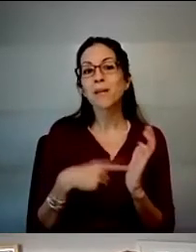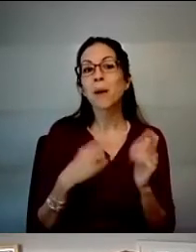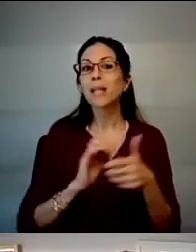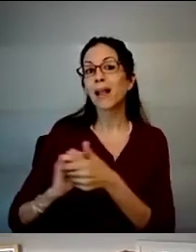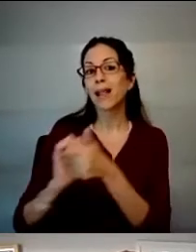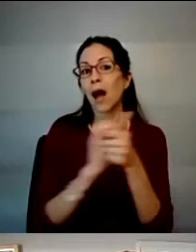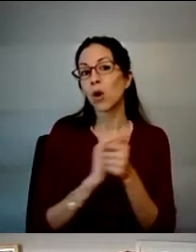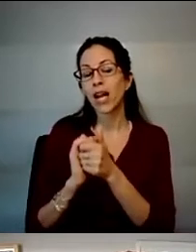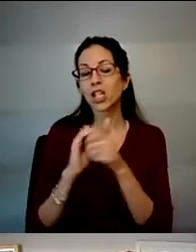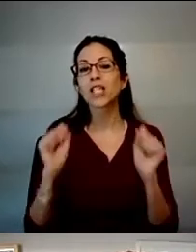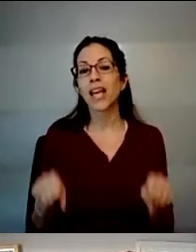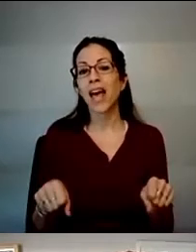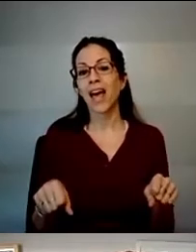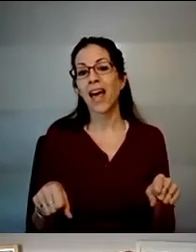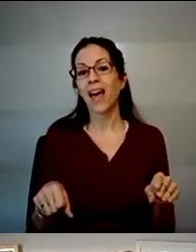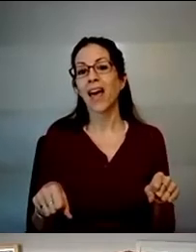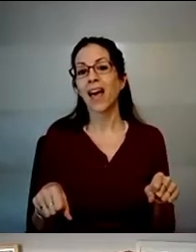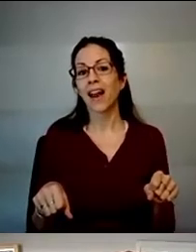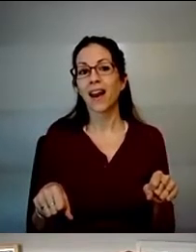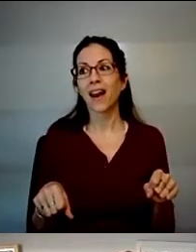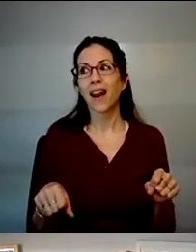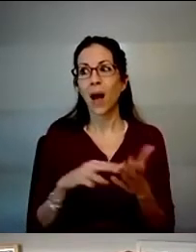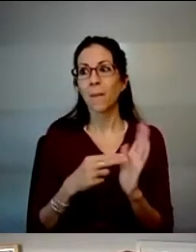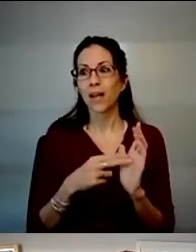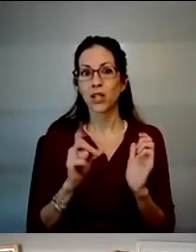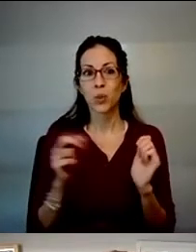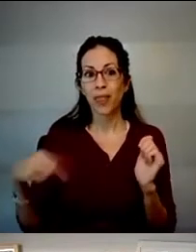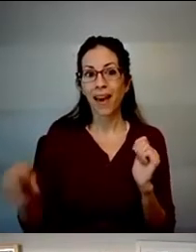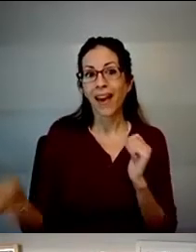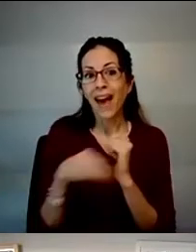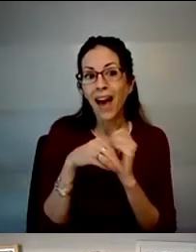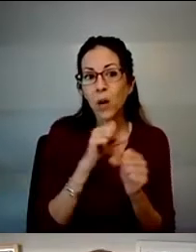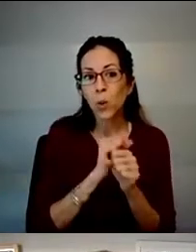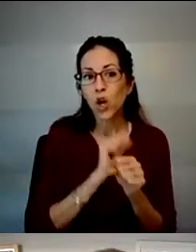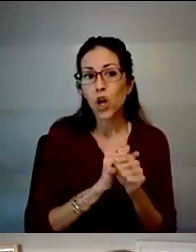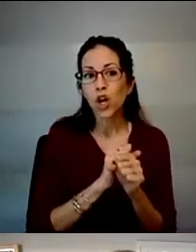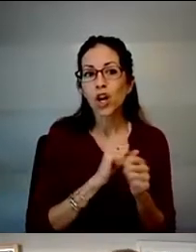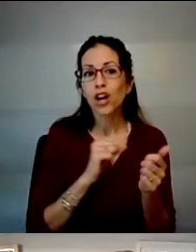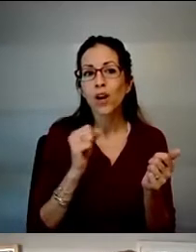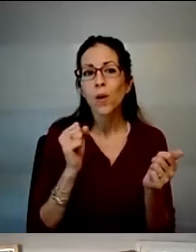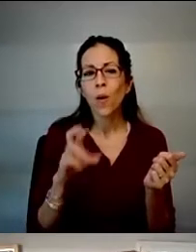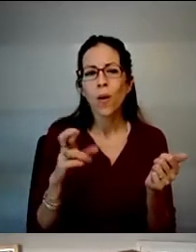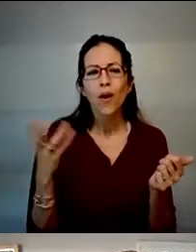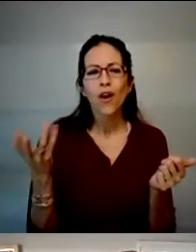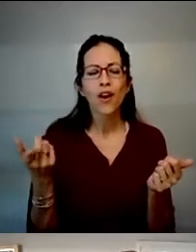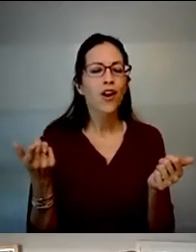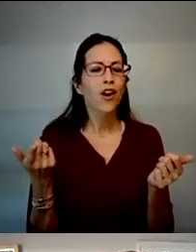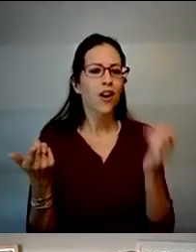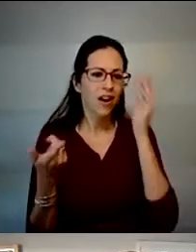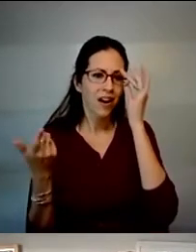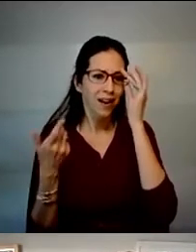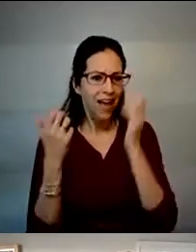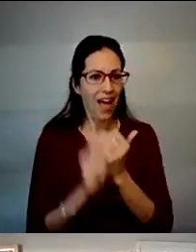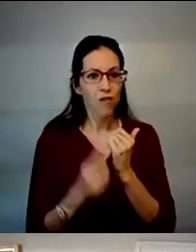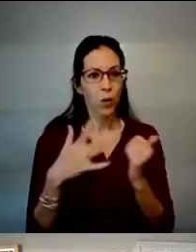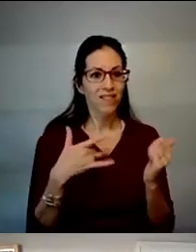that can, are they adding work to people's plates, I guess? Or is it something that, you know, everybody felt like